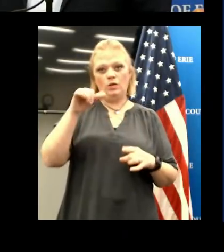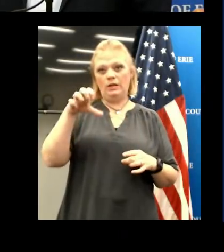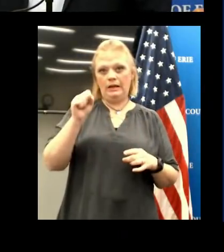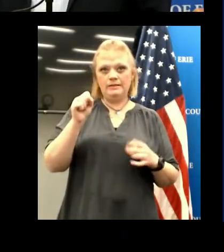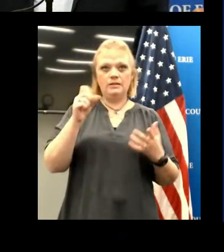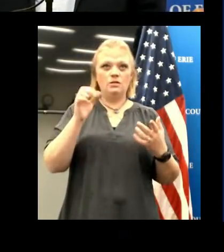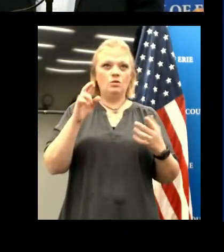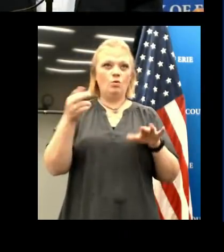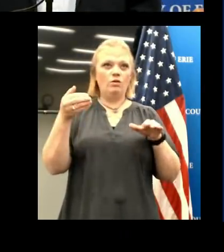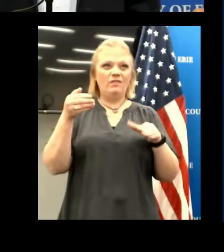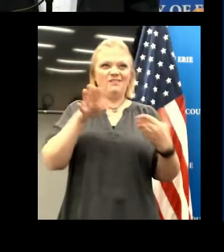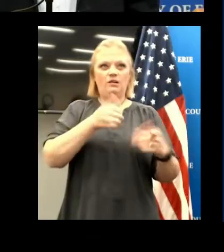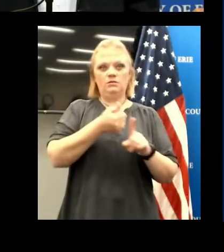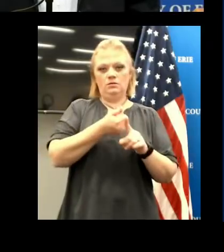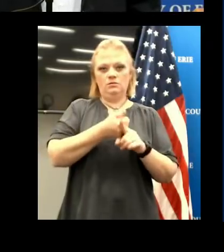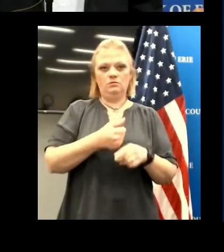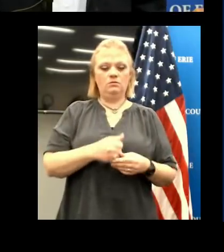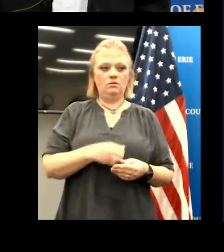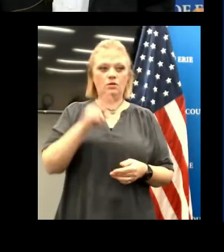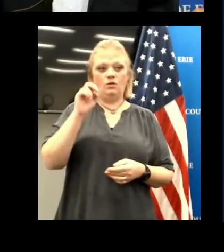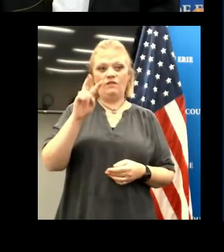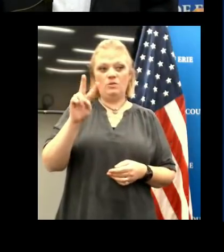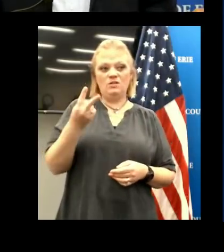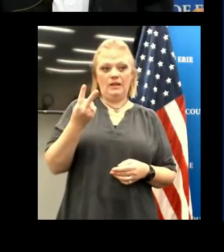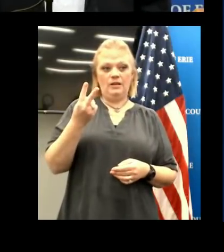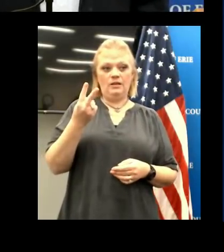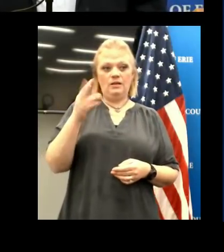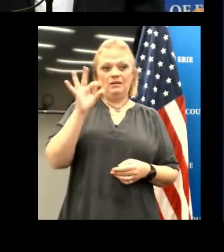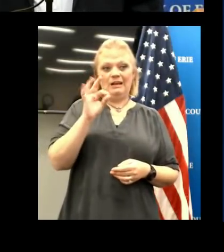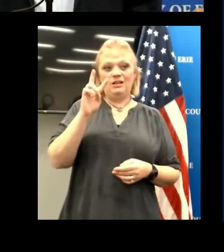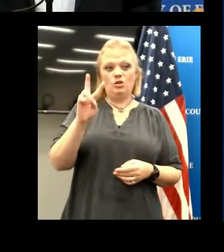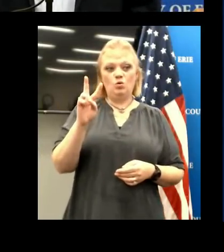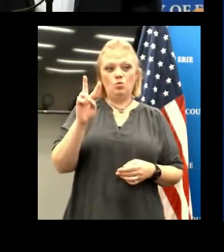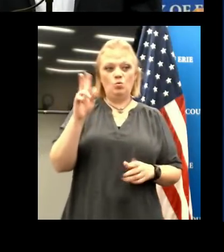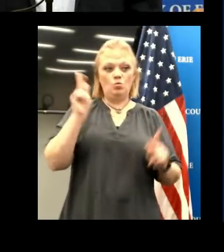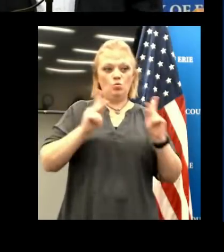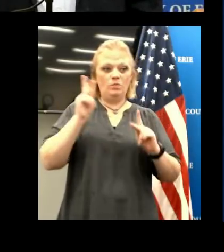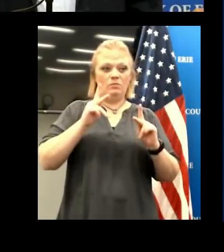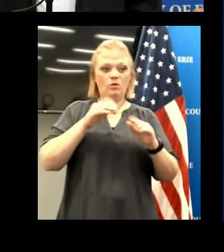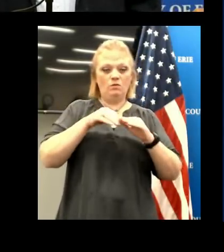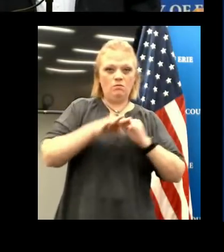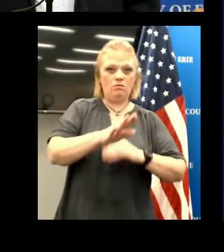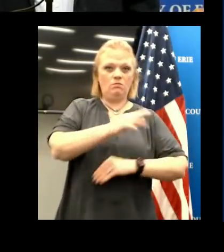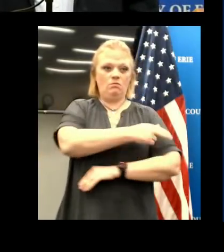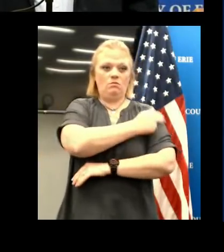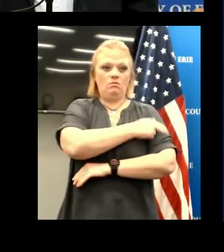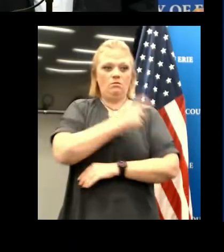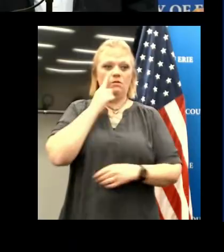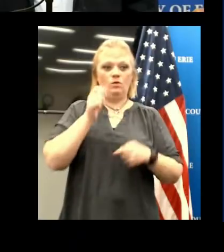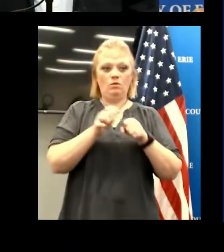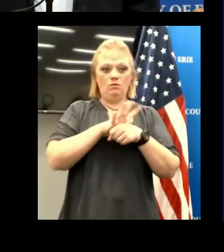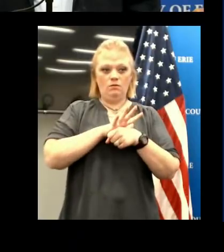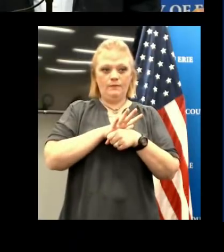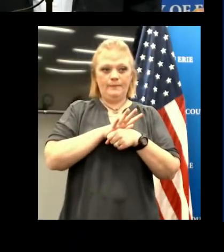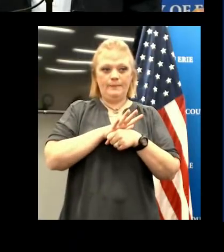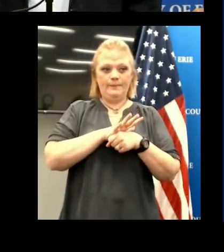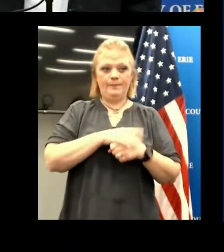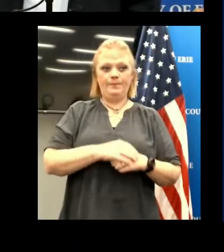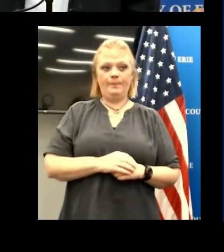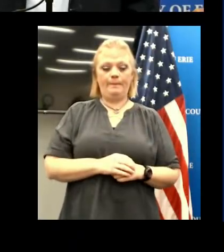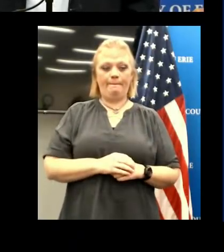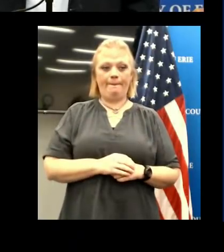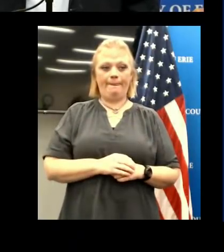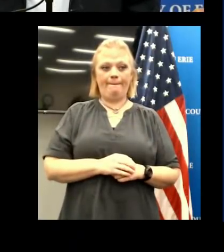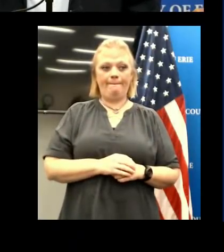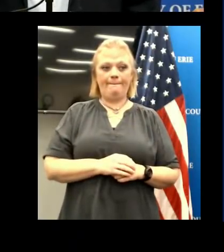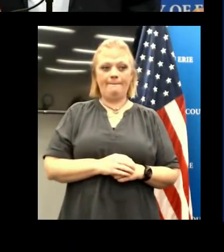that matter, the deaths. On November 2nd, there were 92 individuals admitted to Western New York hospitals for COVID-19,